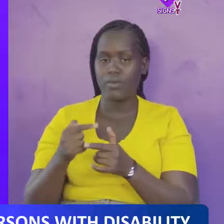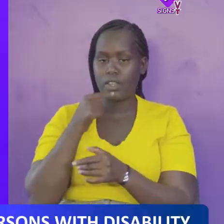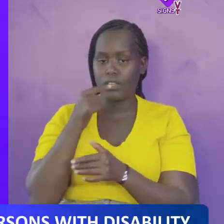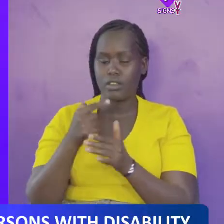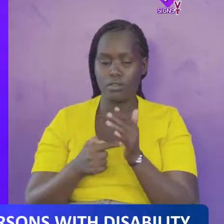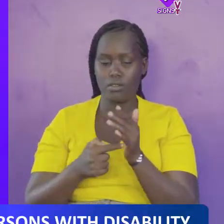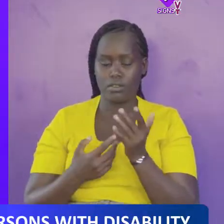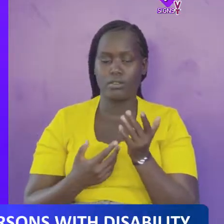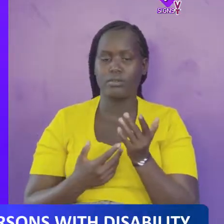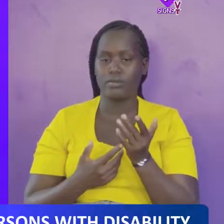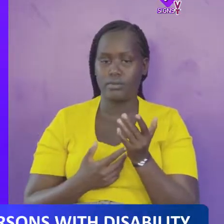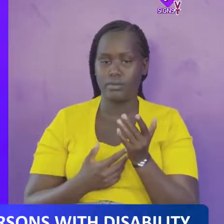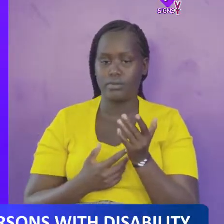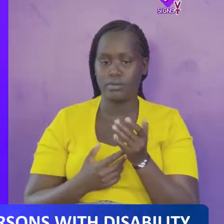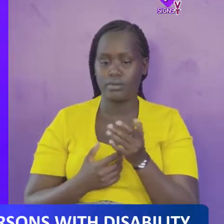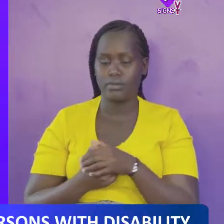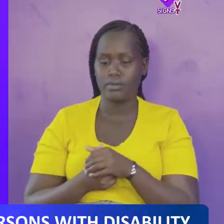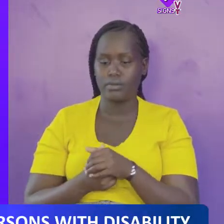names.